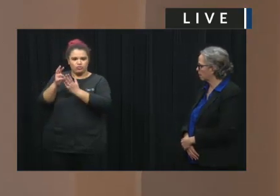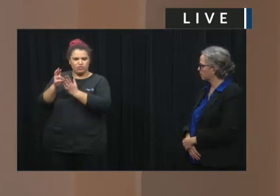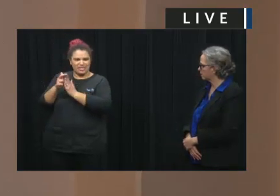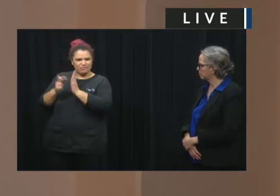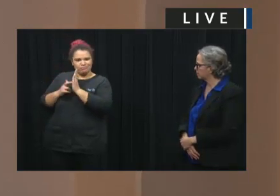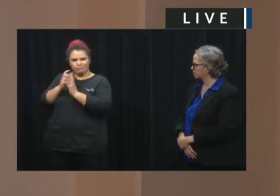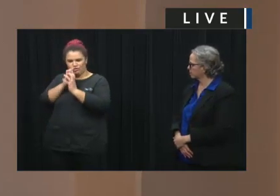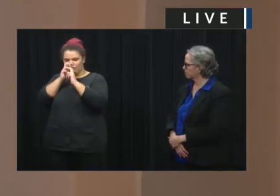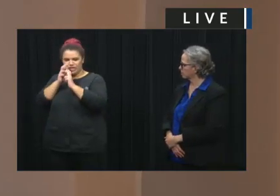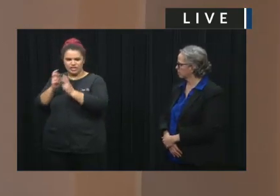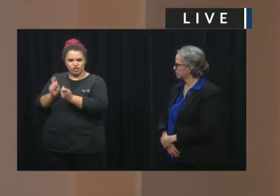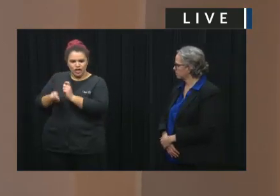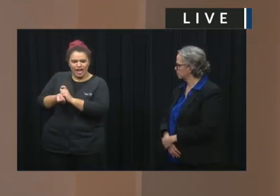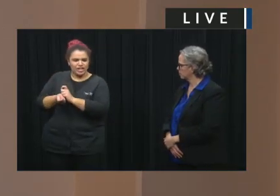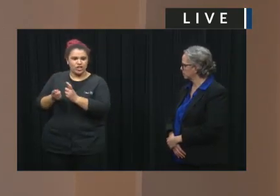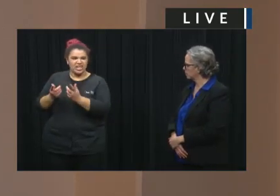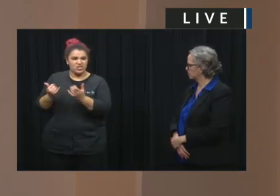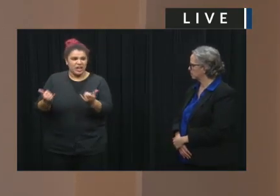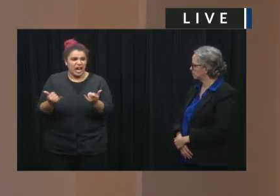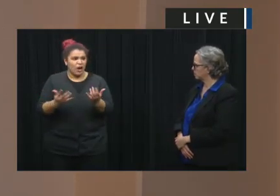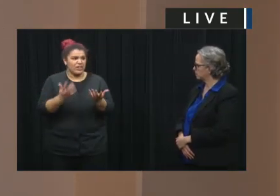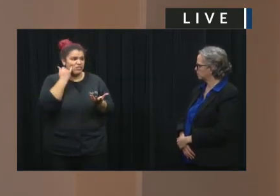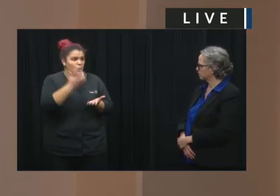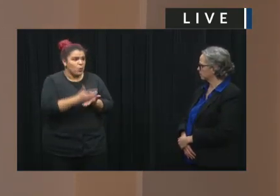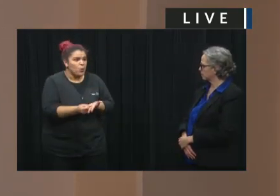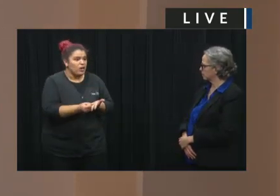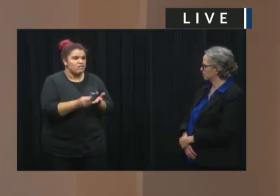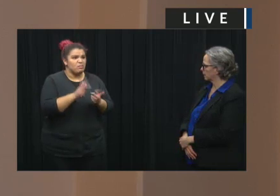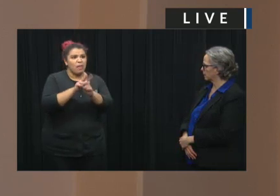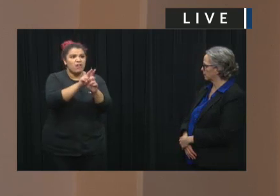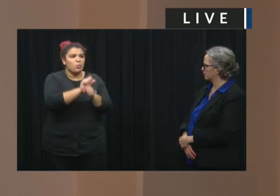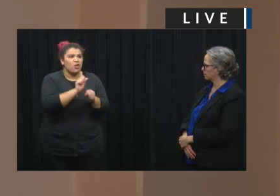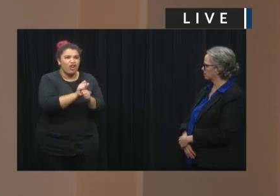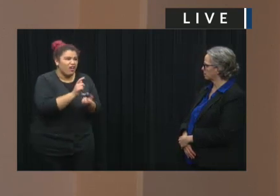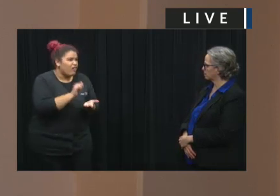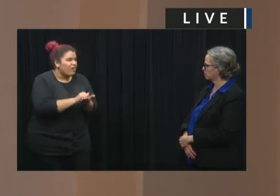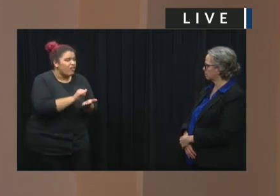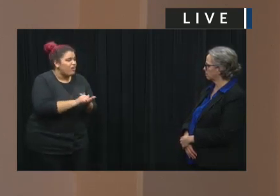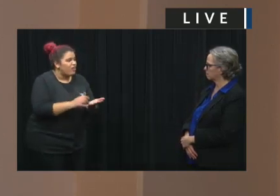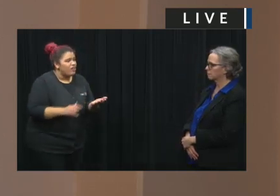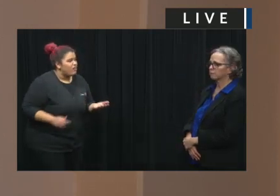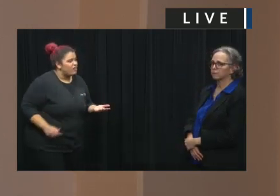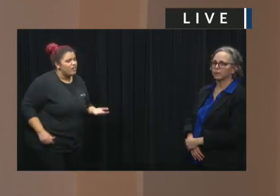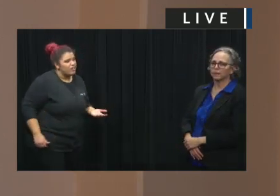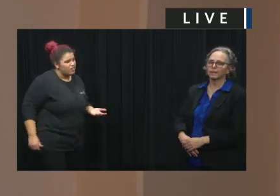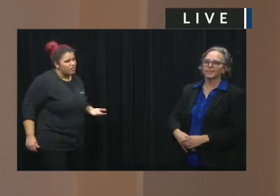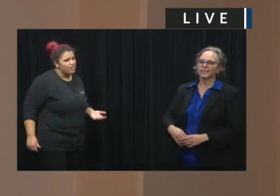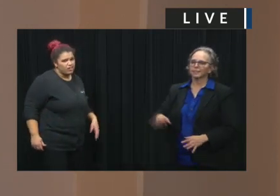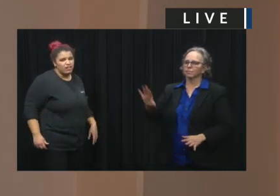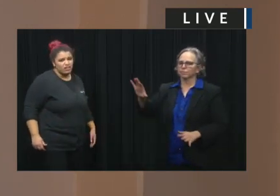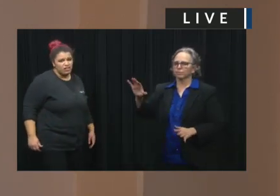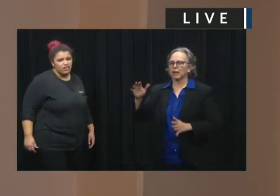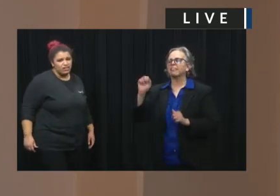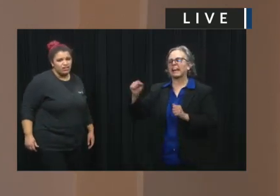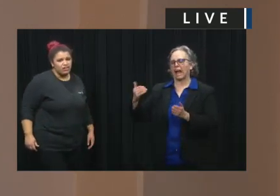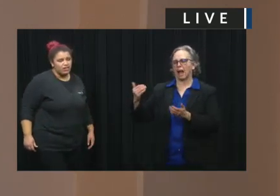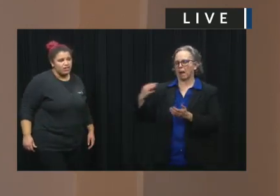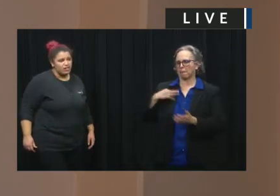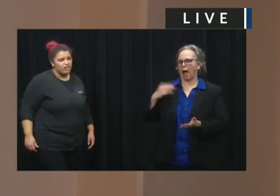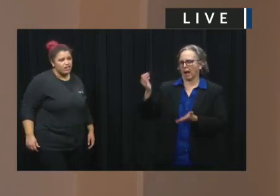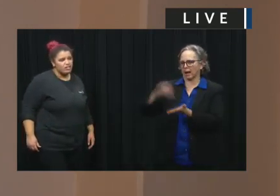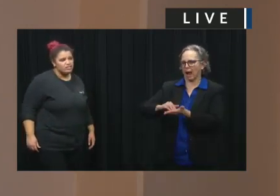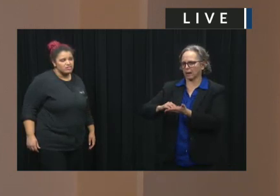they will be able to reapply for an extension of those benefits, and they will not lose those benefits.